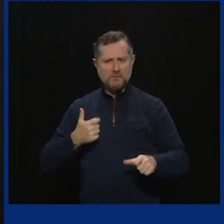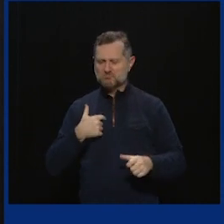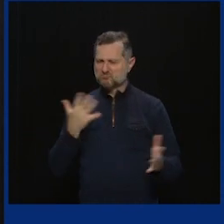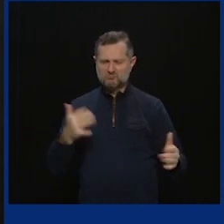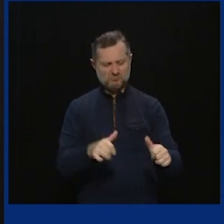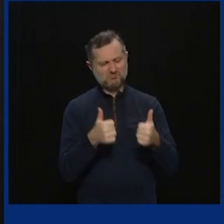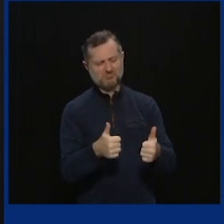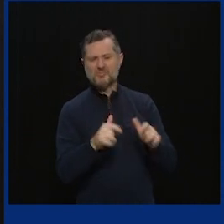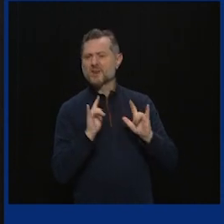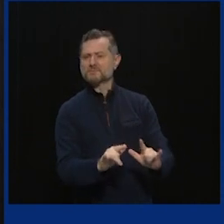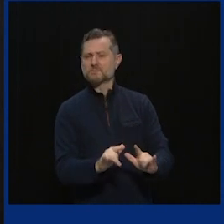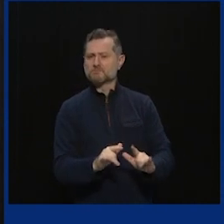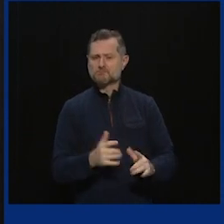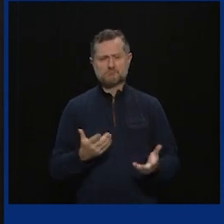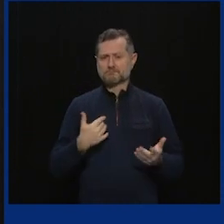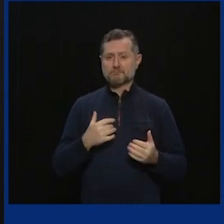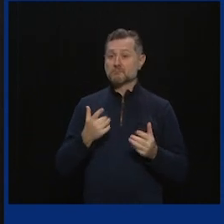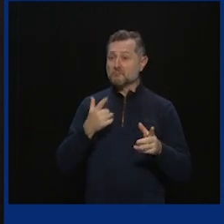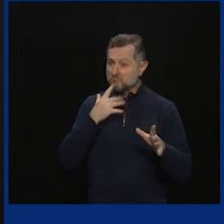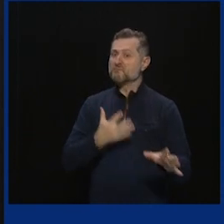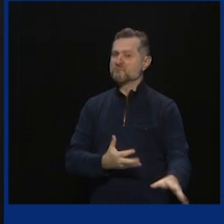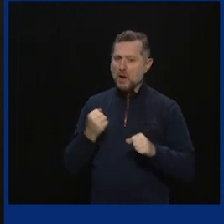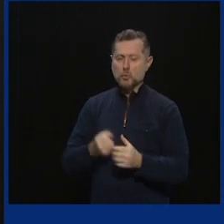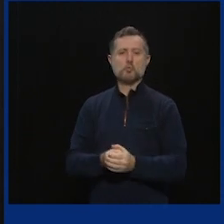it is, yep, fastest growing.